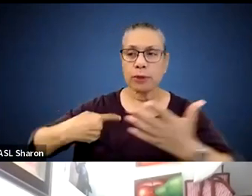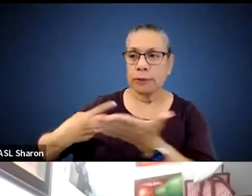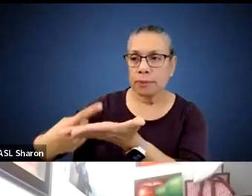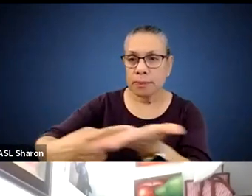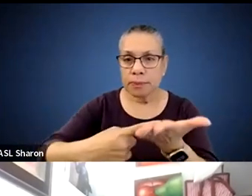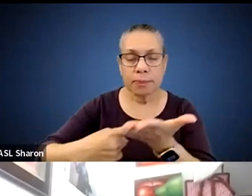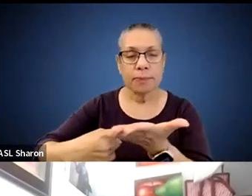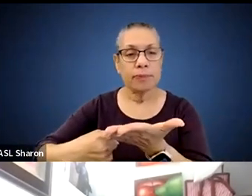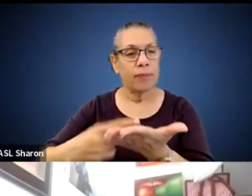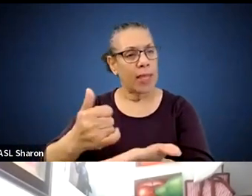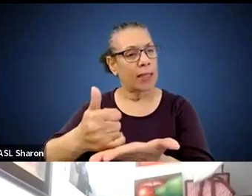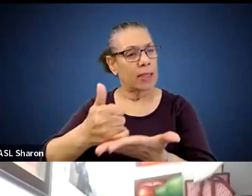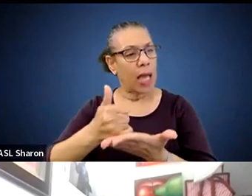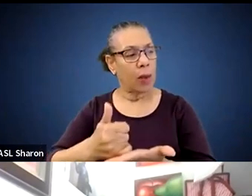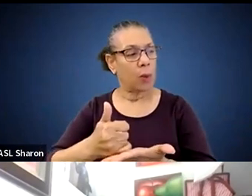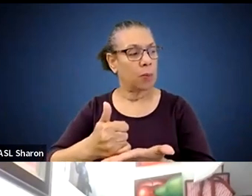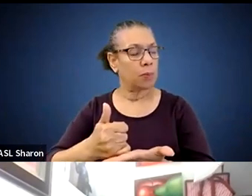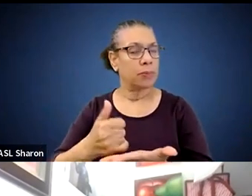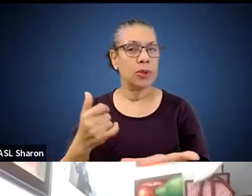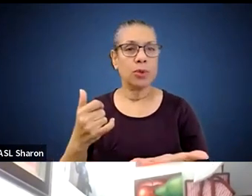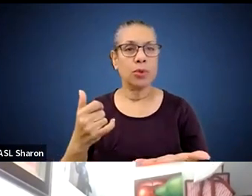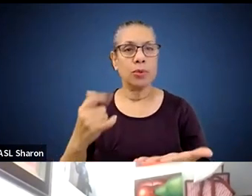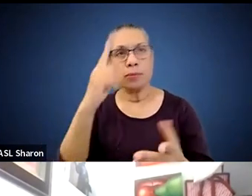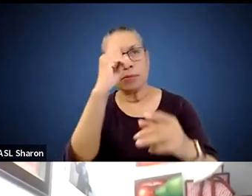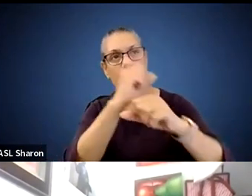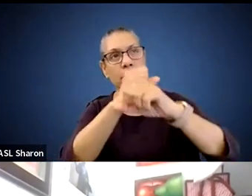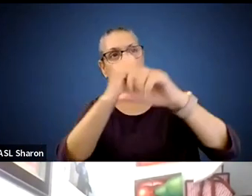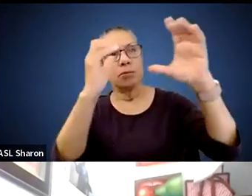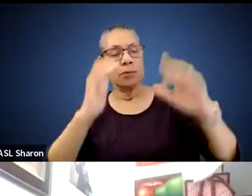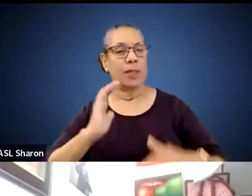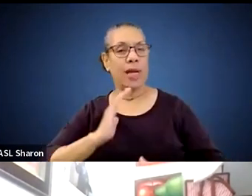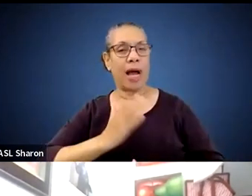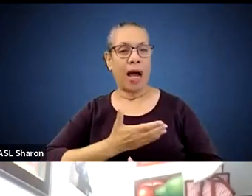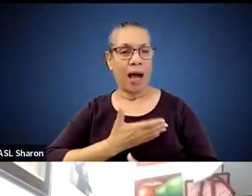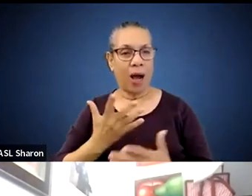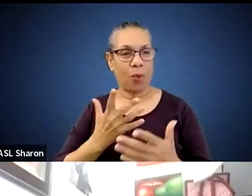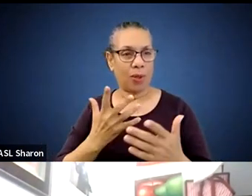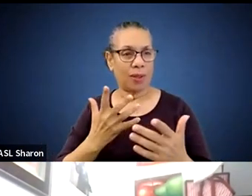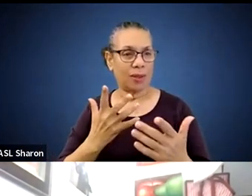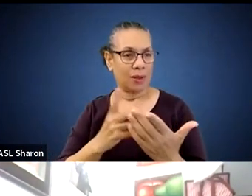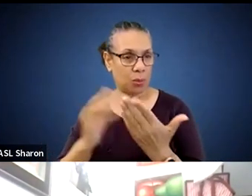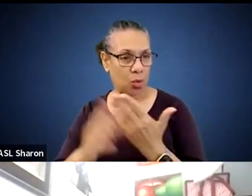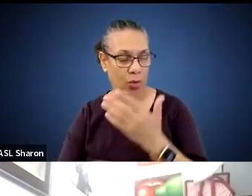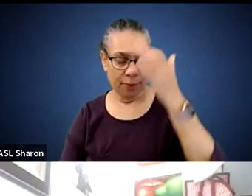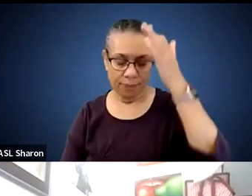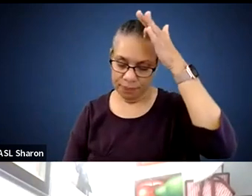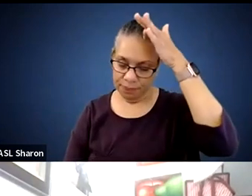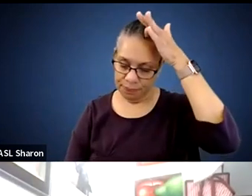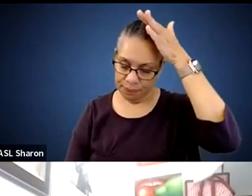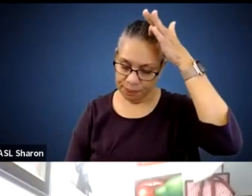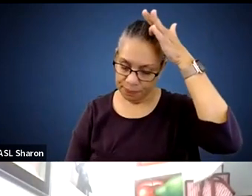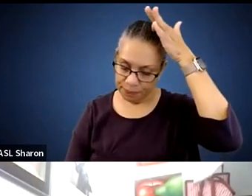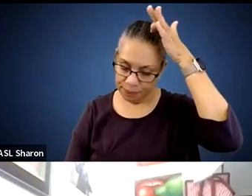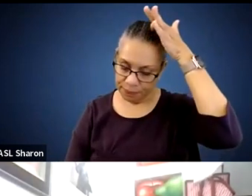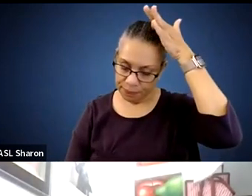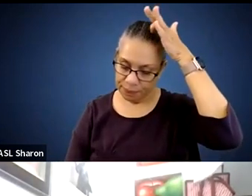helped to sort of formulate the vision that we now have in place some of our current work has